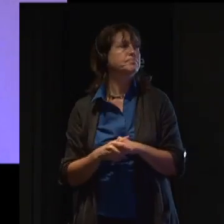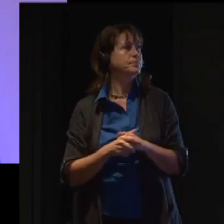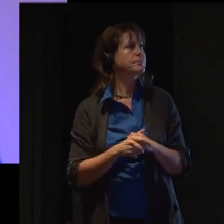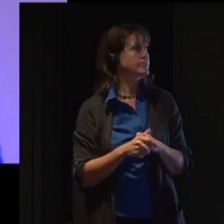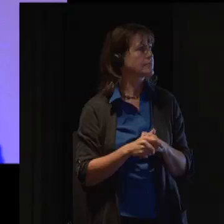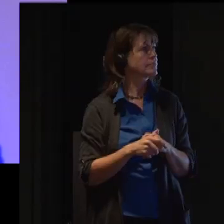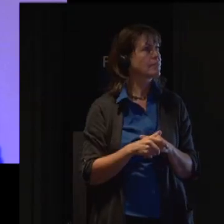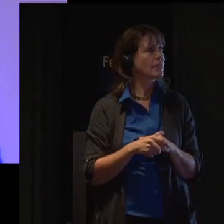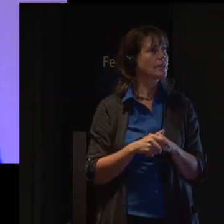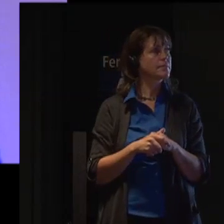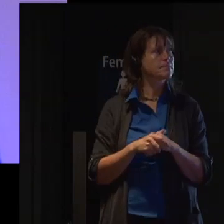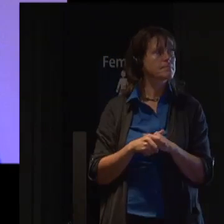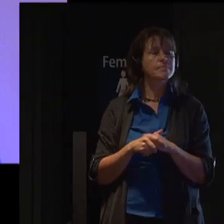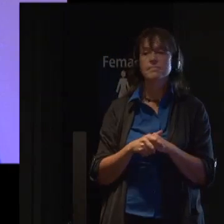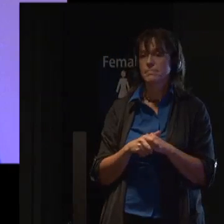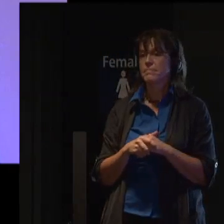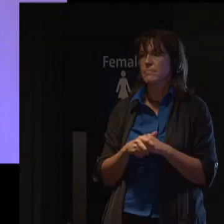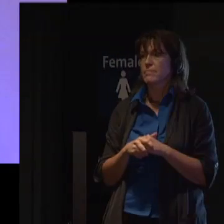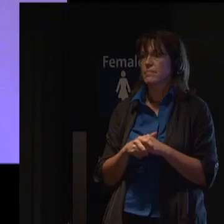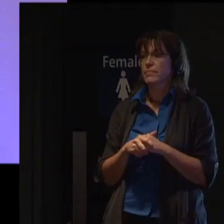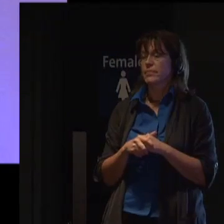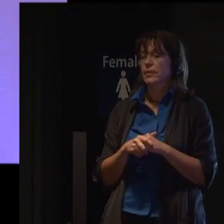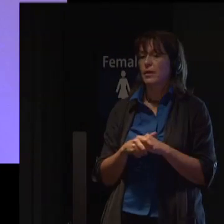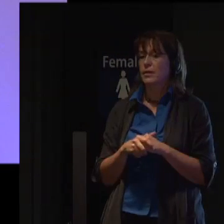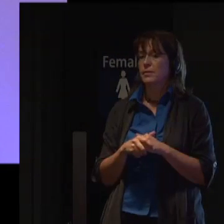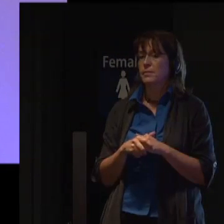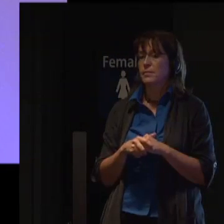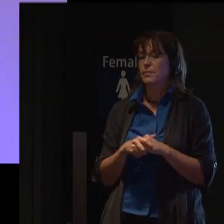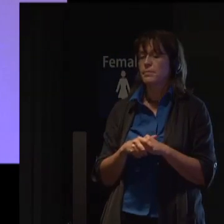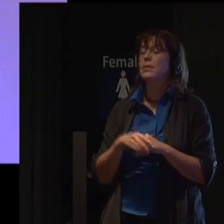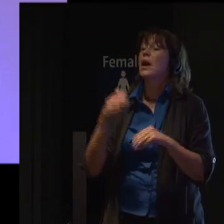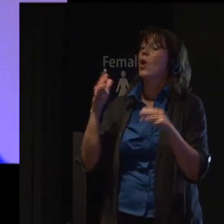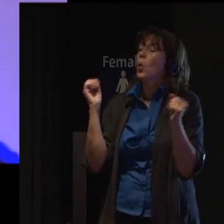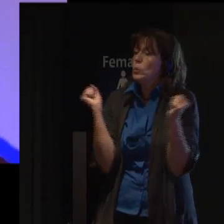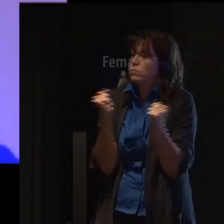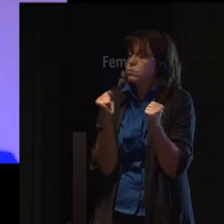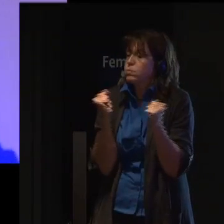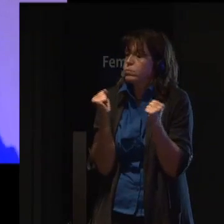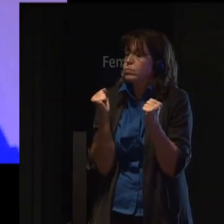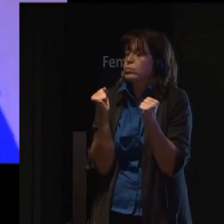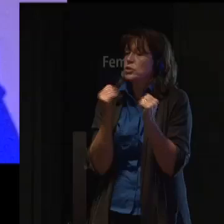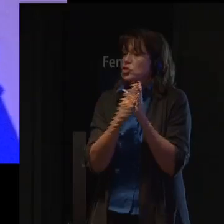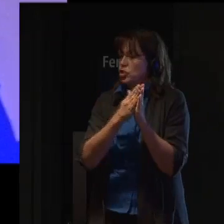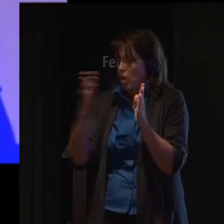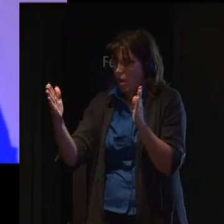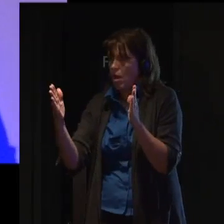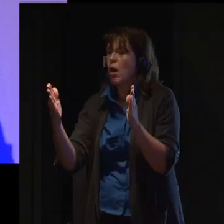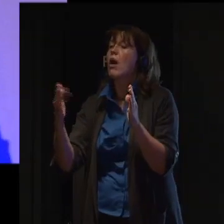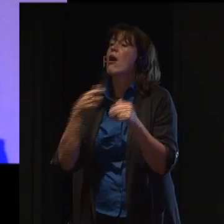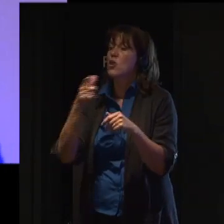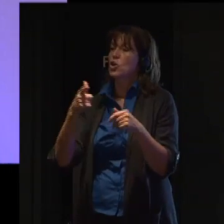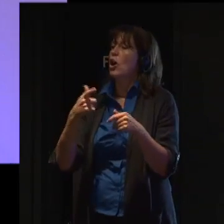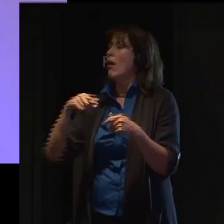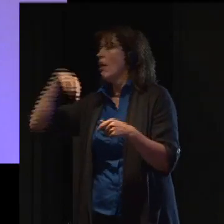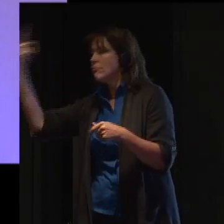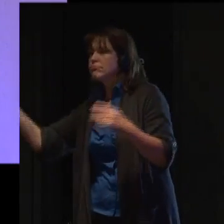to live commentary audio description. And in the wintertime, Austria, you know, as a winter sports country, we